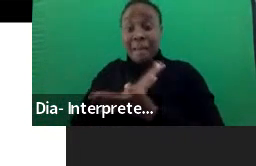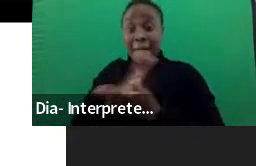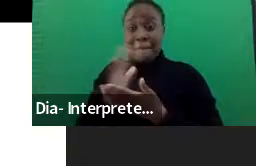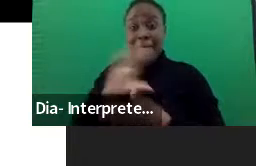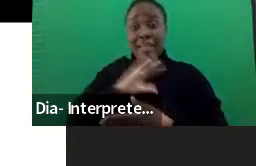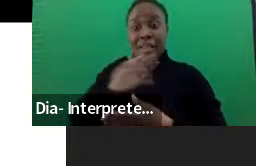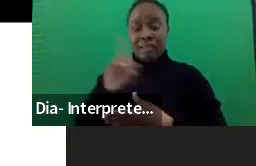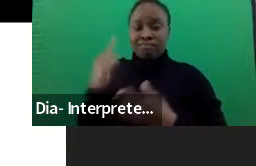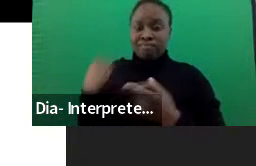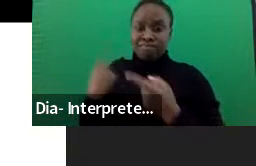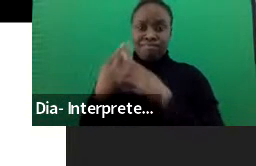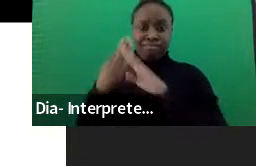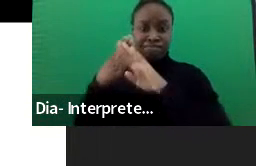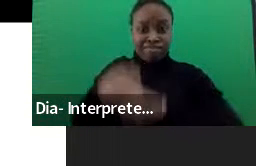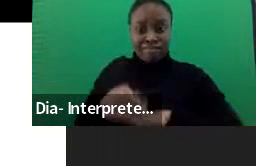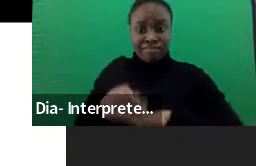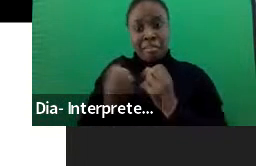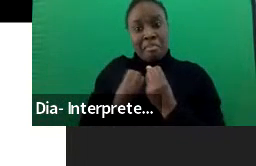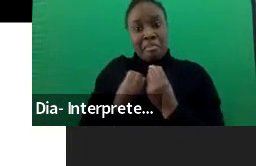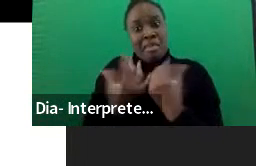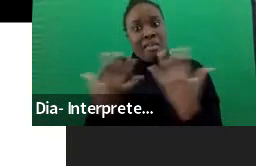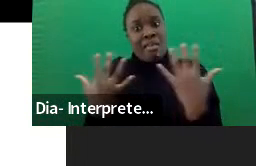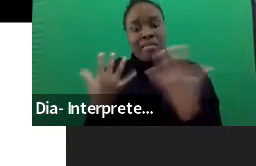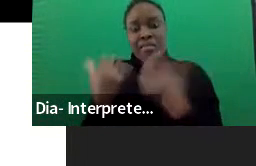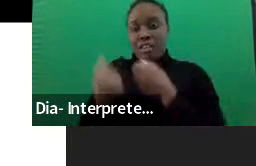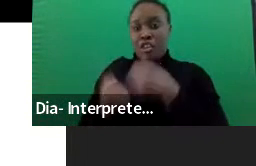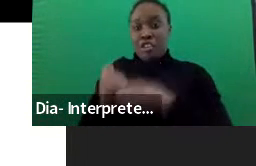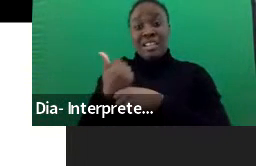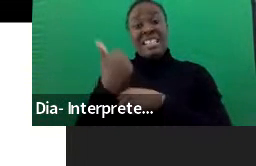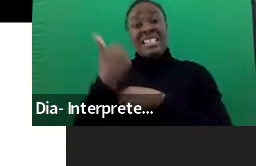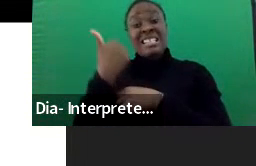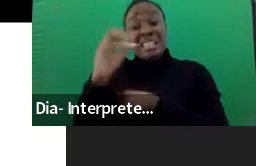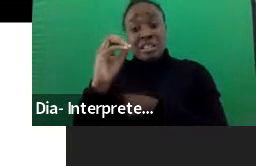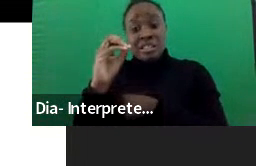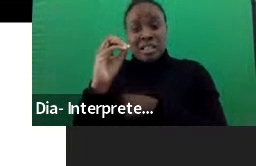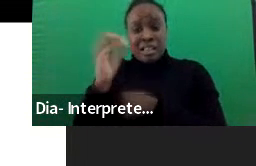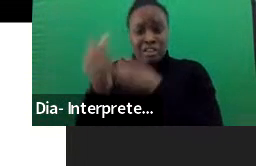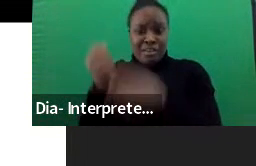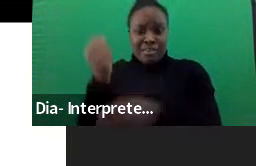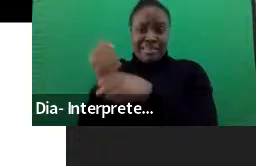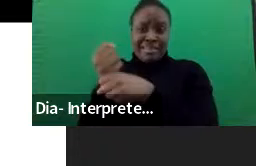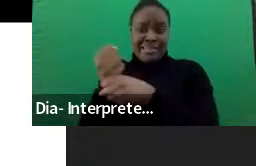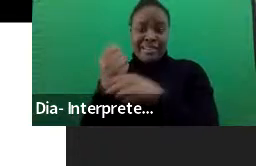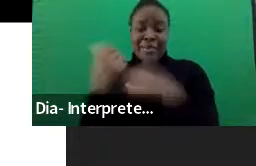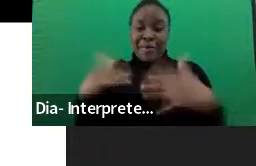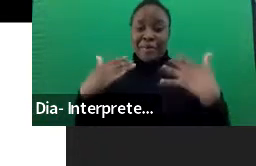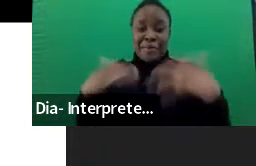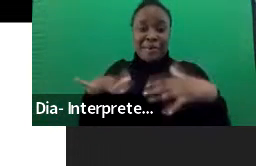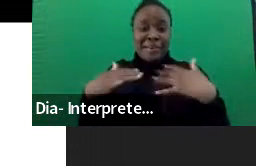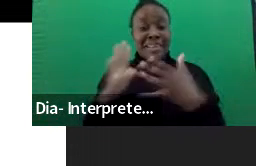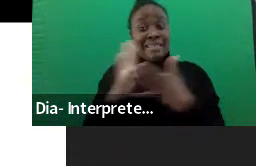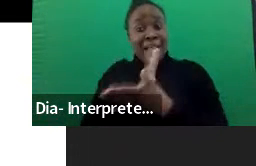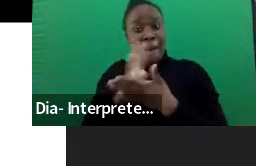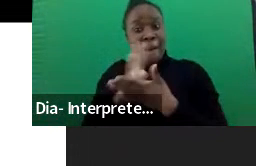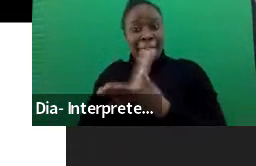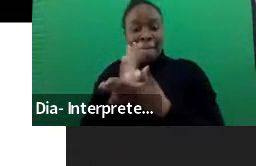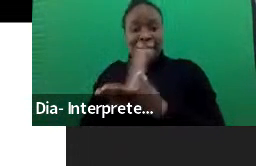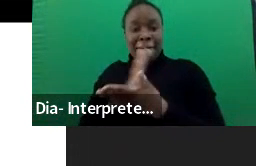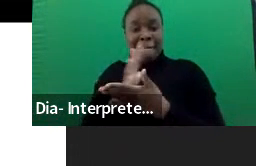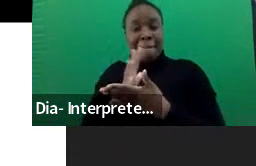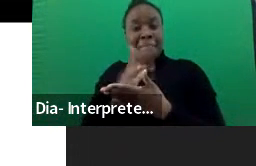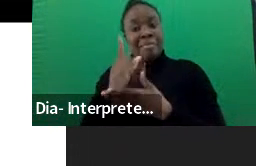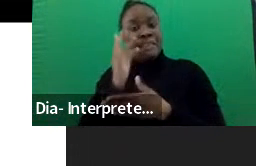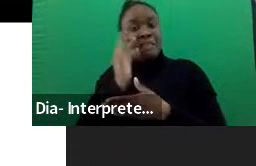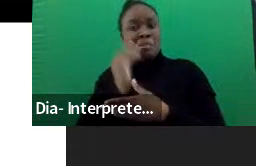us, doing business with us over 60 years. And I'm sure you'll agree with me that some of those details are